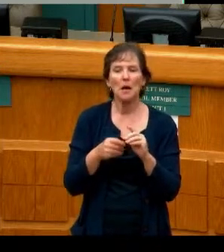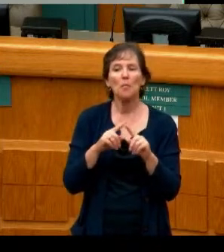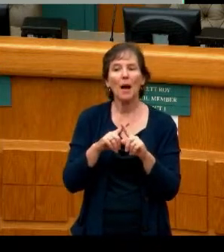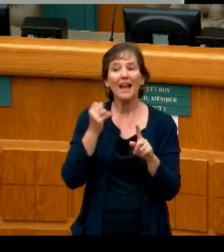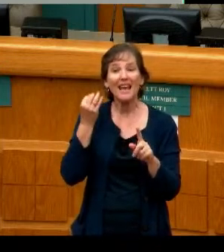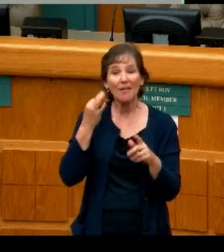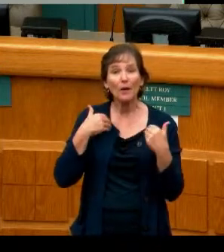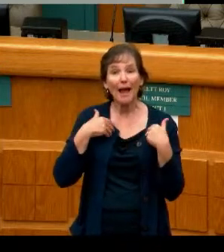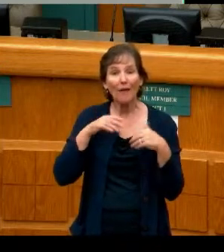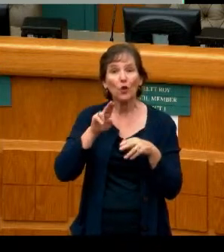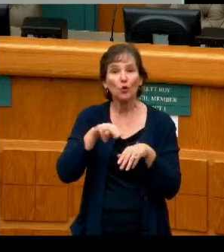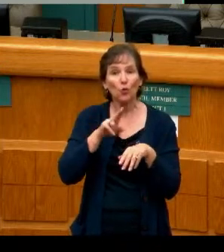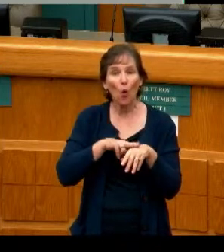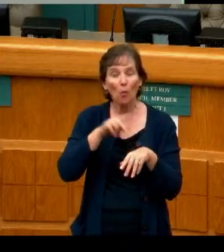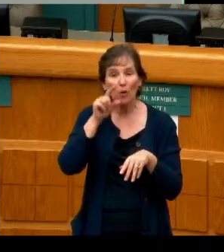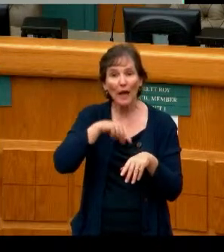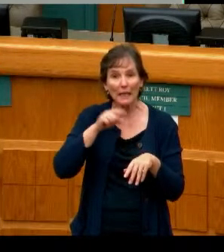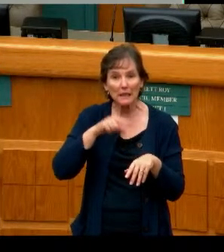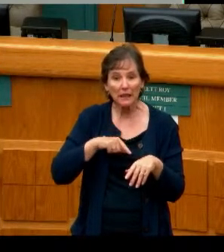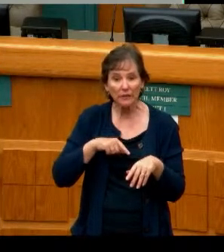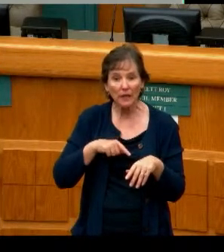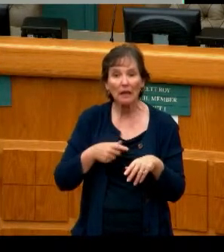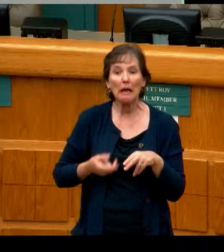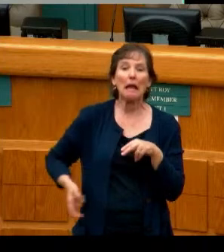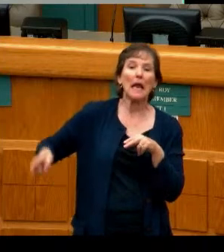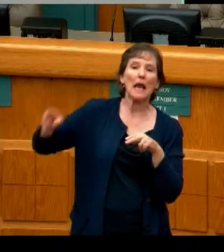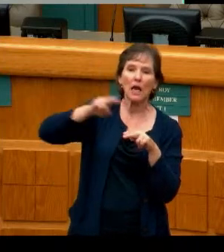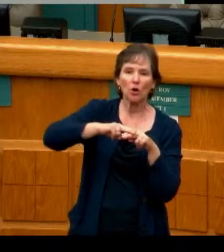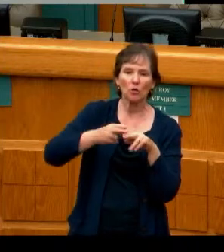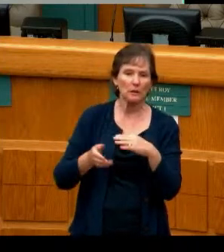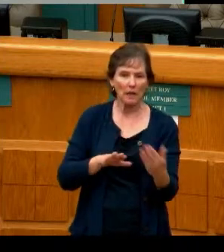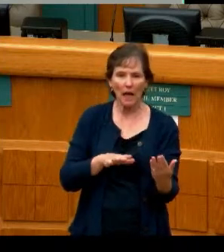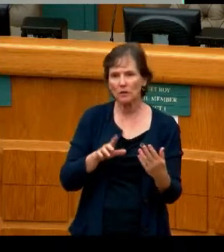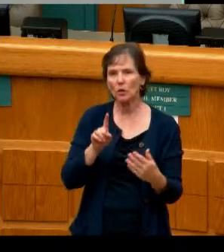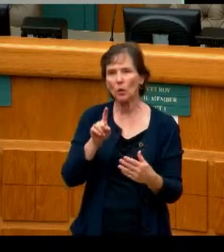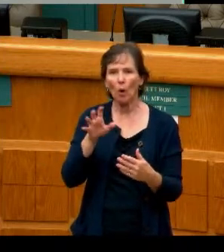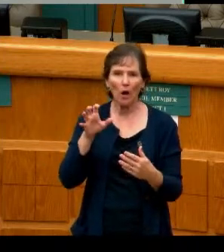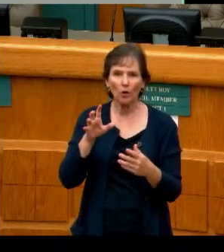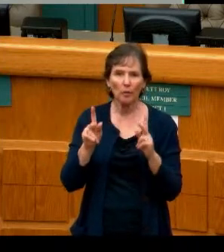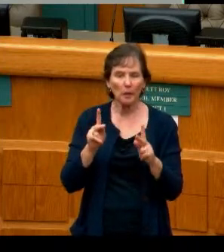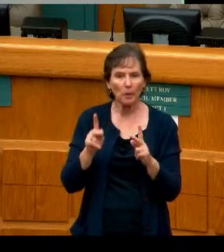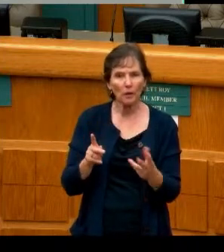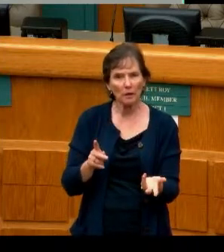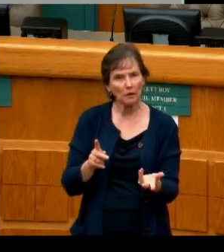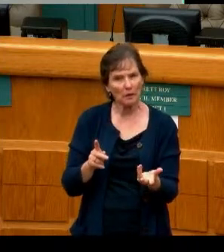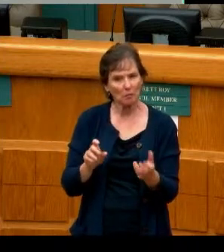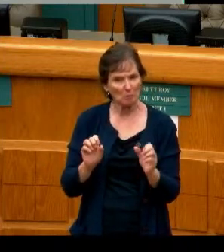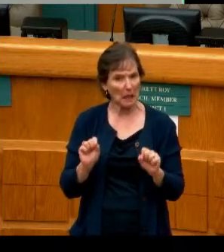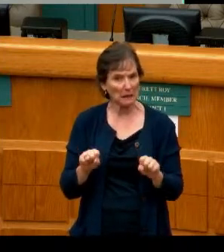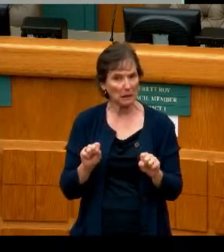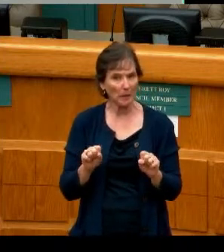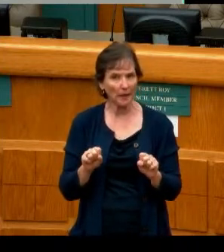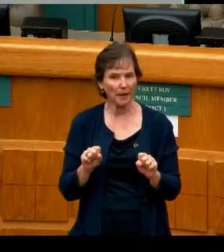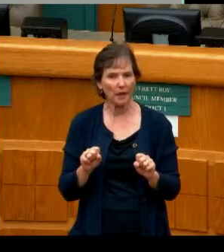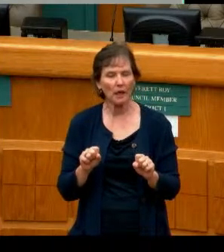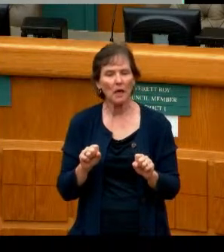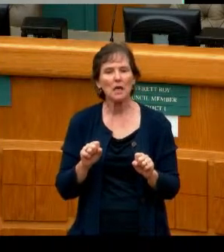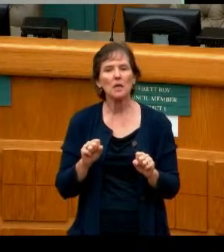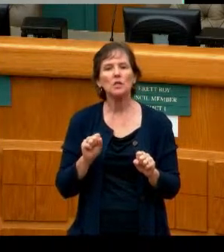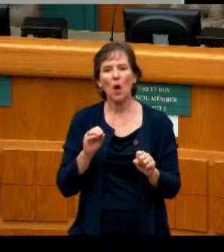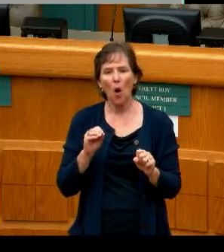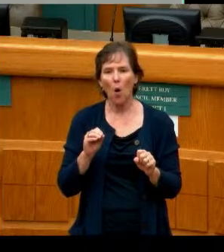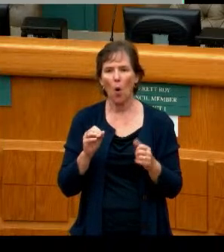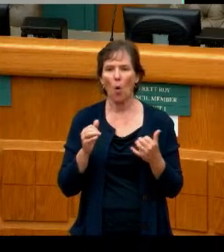the end of February. But if we have our 5 days of normal Thanksgiving, we're looking at 100 more fatalities over that time